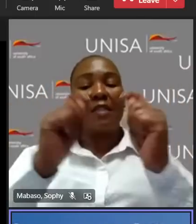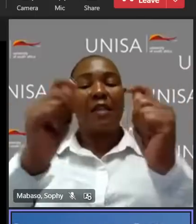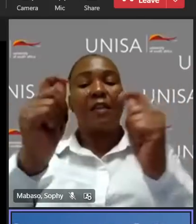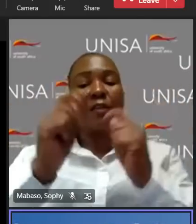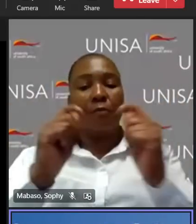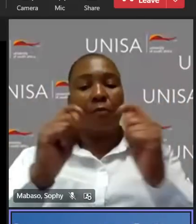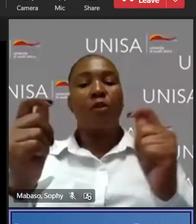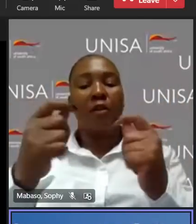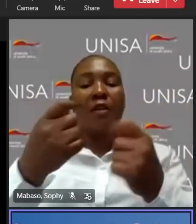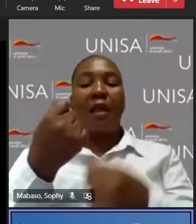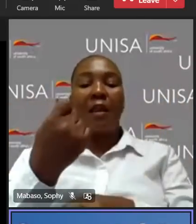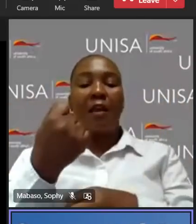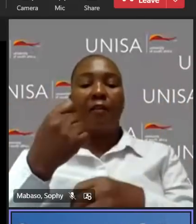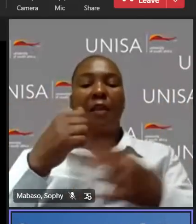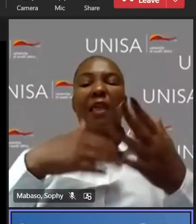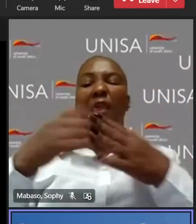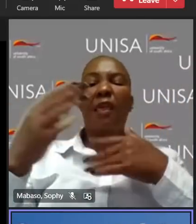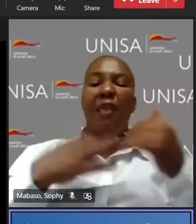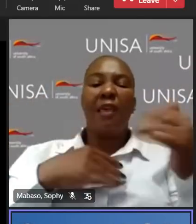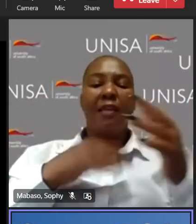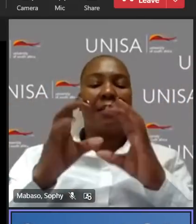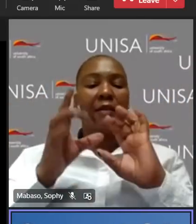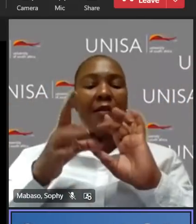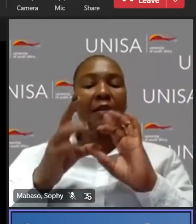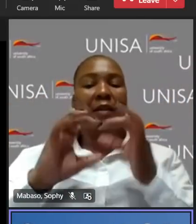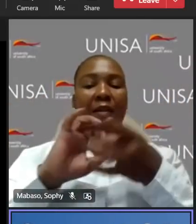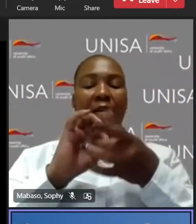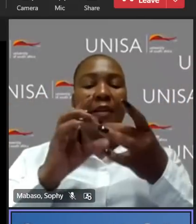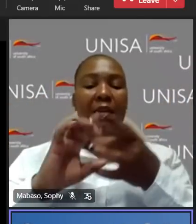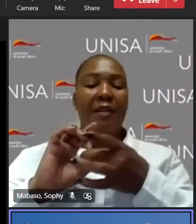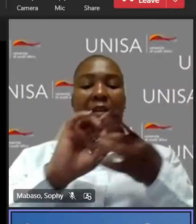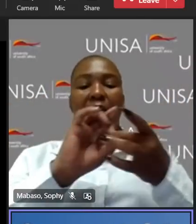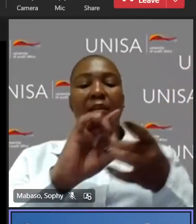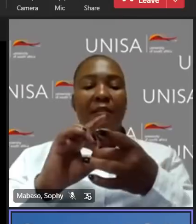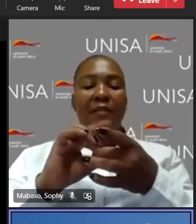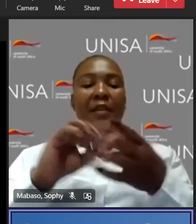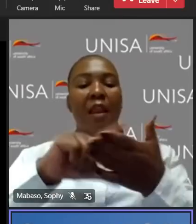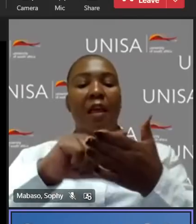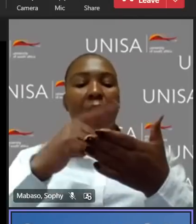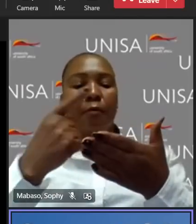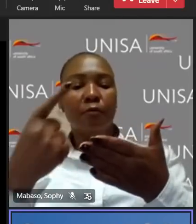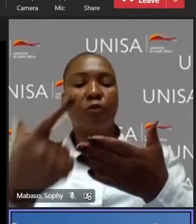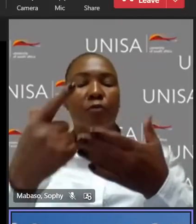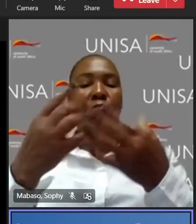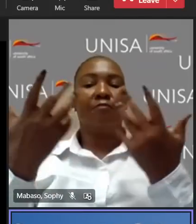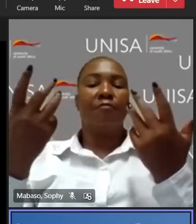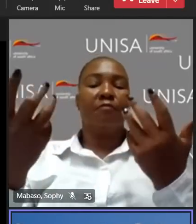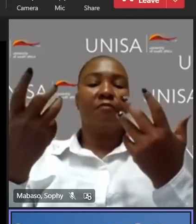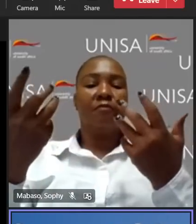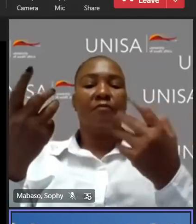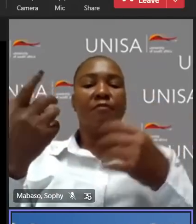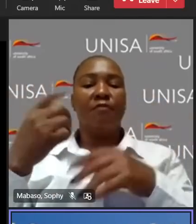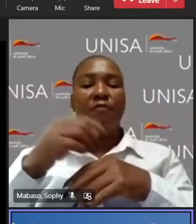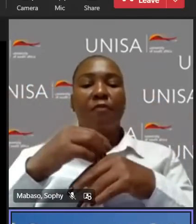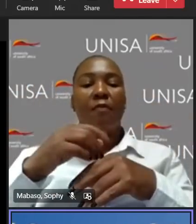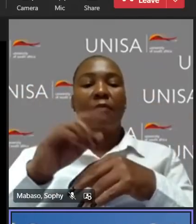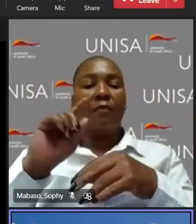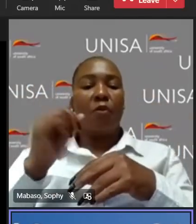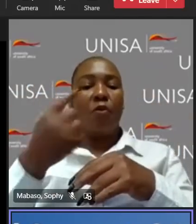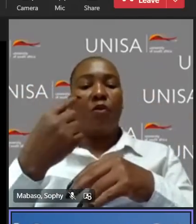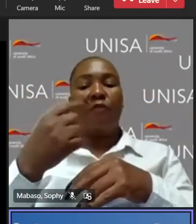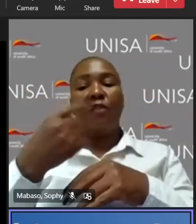allowance. Any related study cost and laptop, computer, it also covers, but only for the